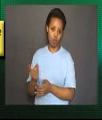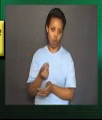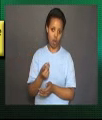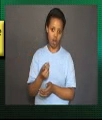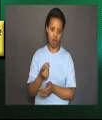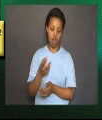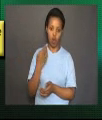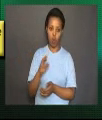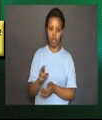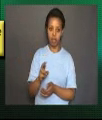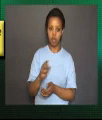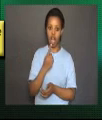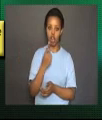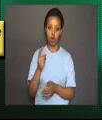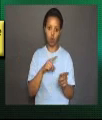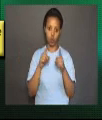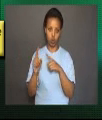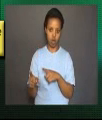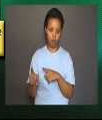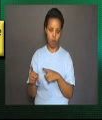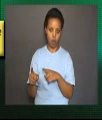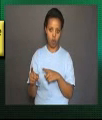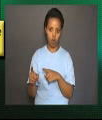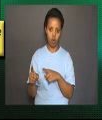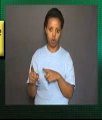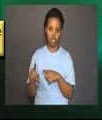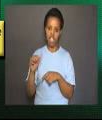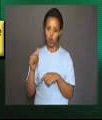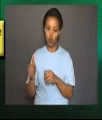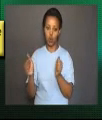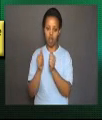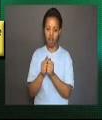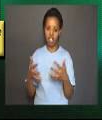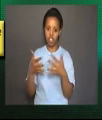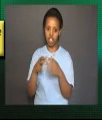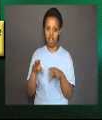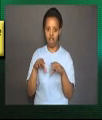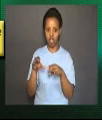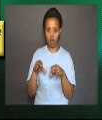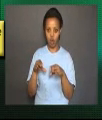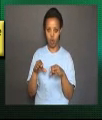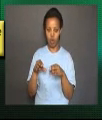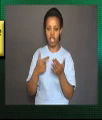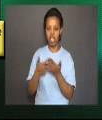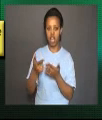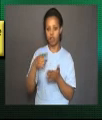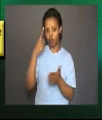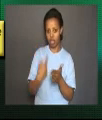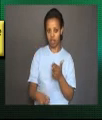same experiment, while others may want to disprove the